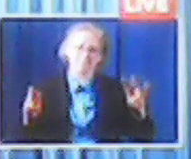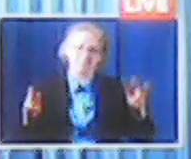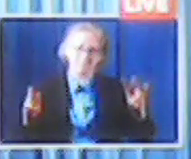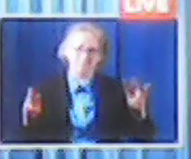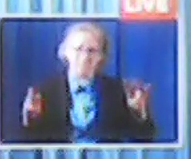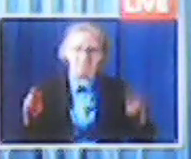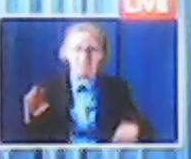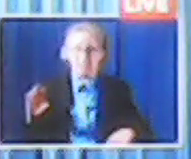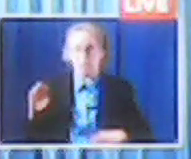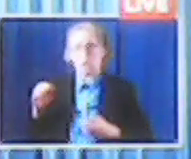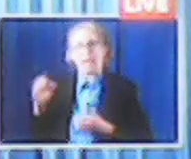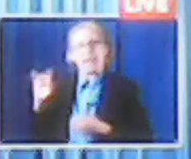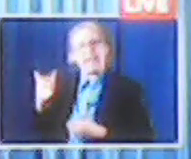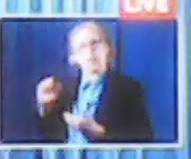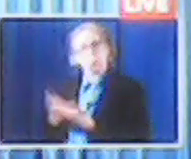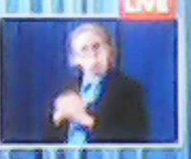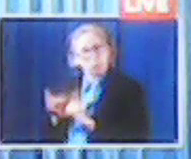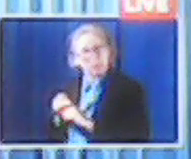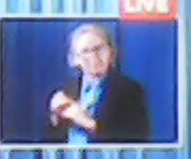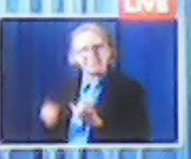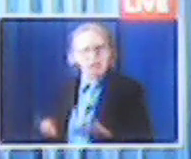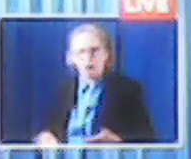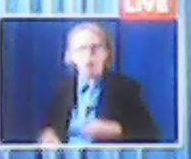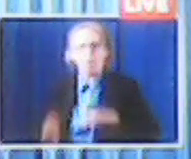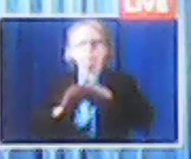new cases per day doubled from 8 to 17.